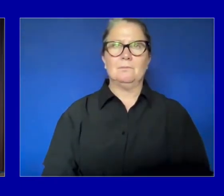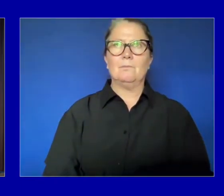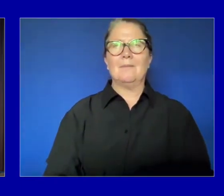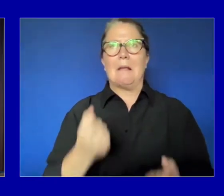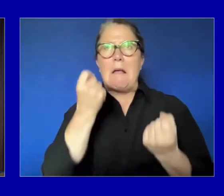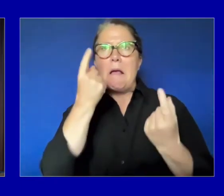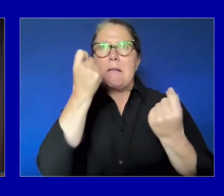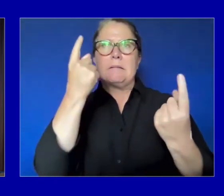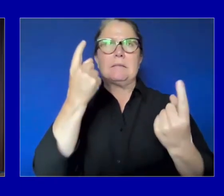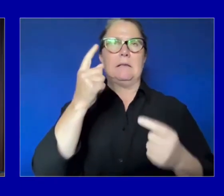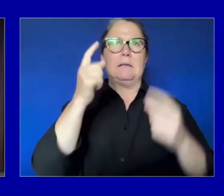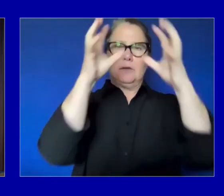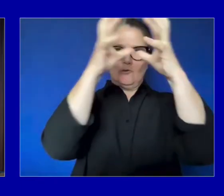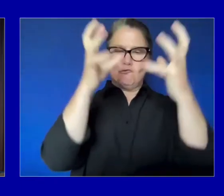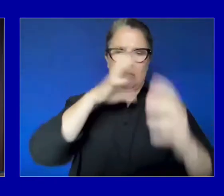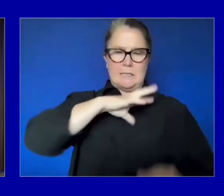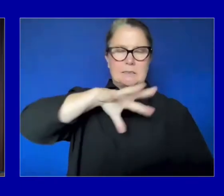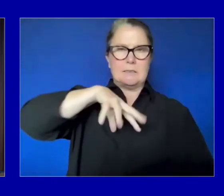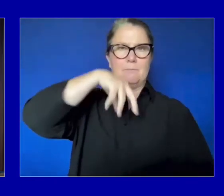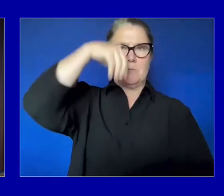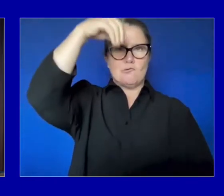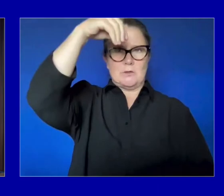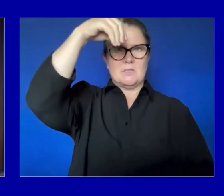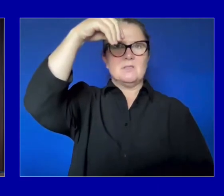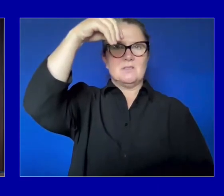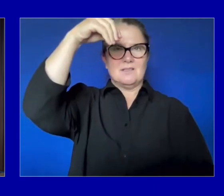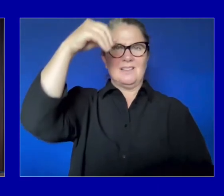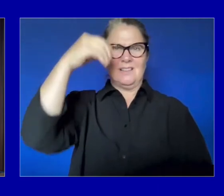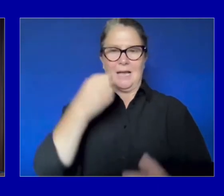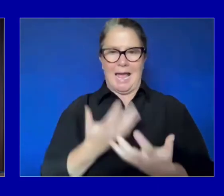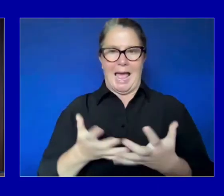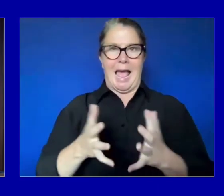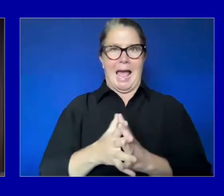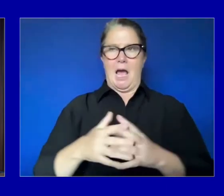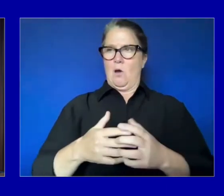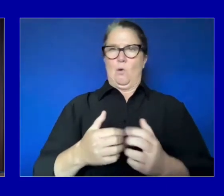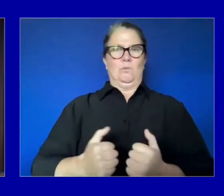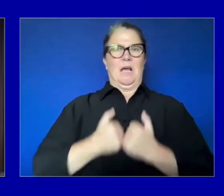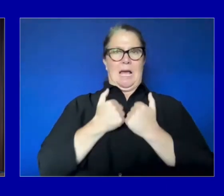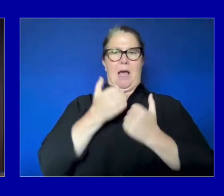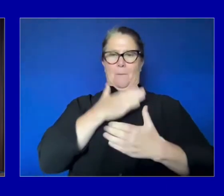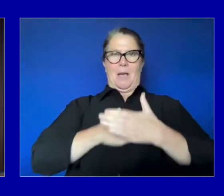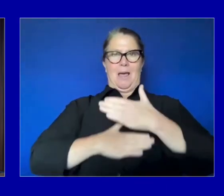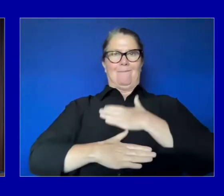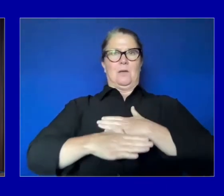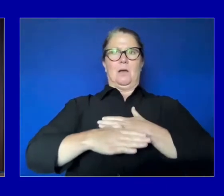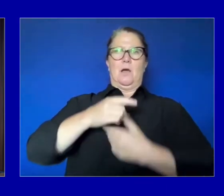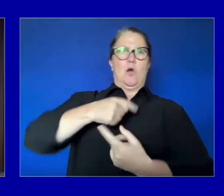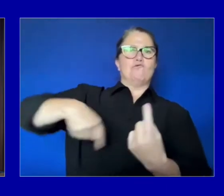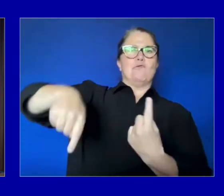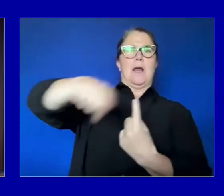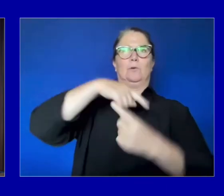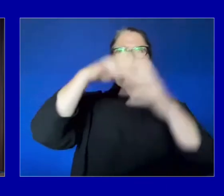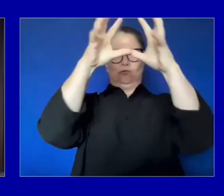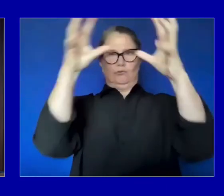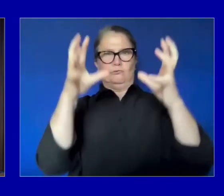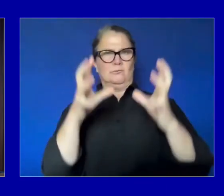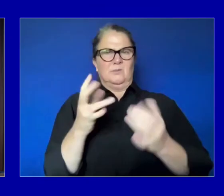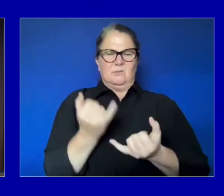the way we behave in front of that tree, um, very important things. And we,